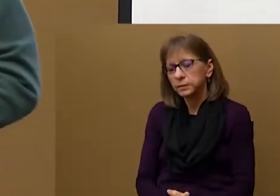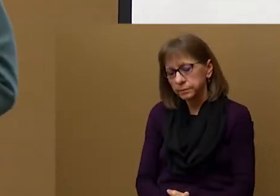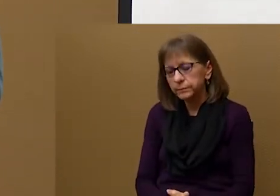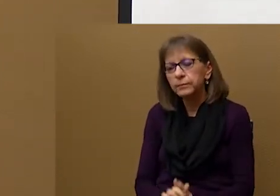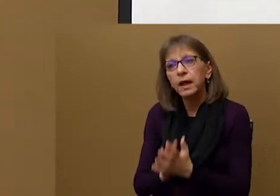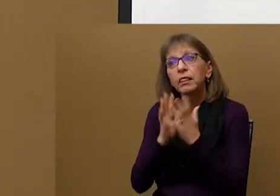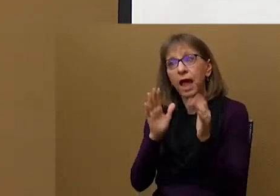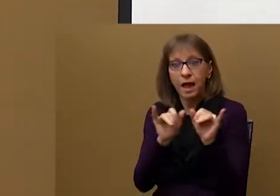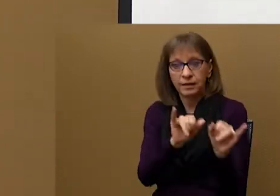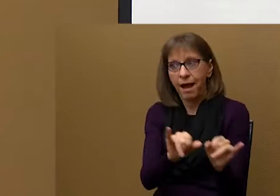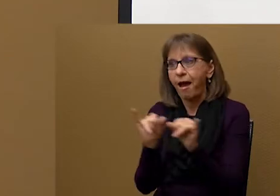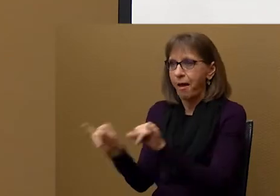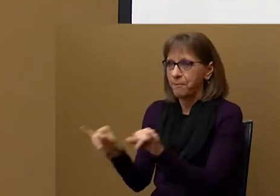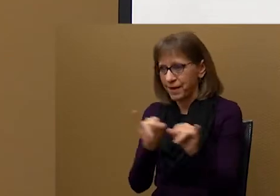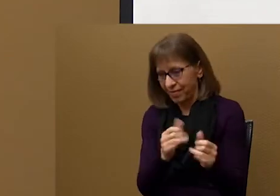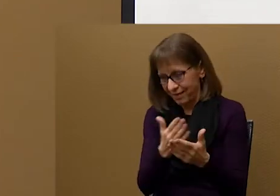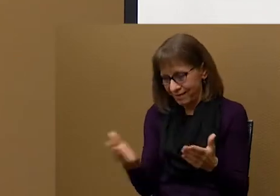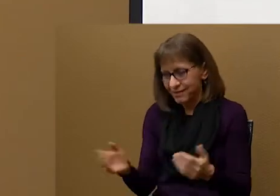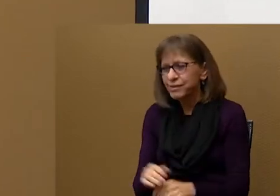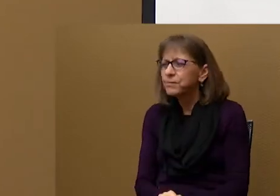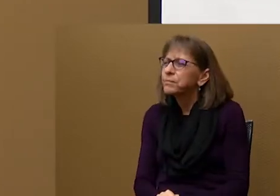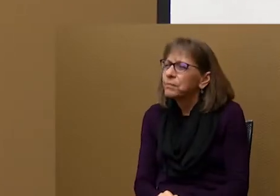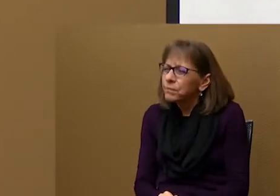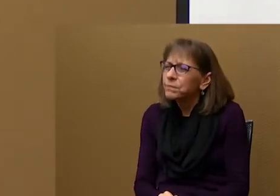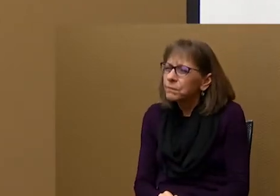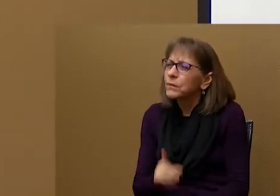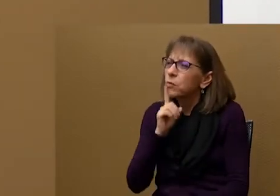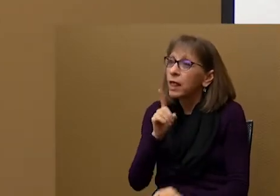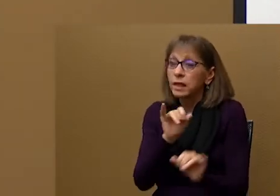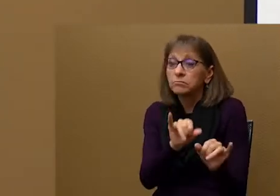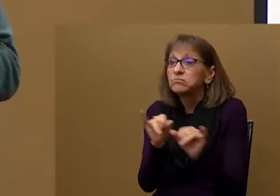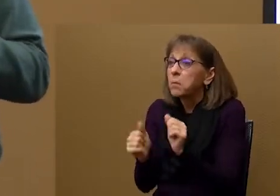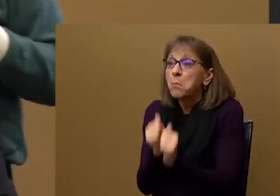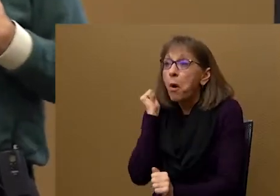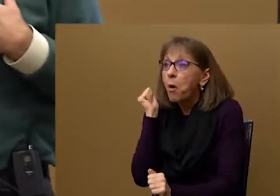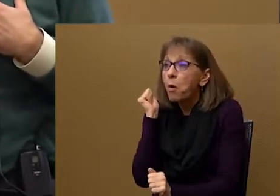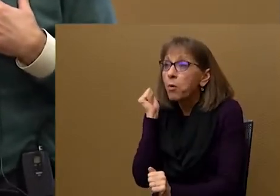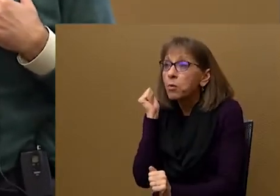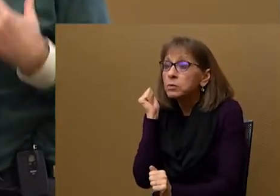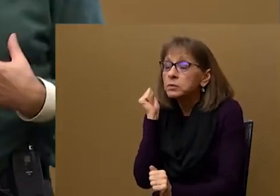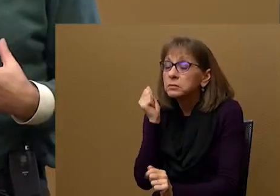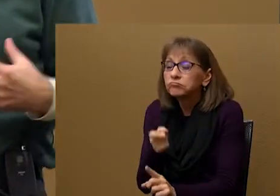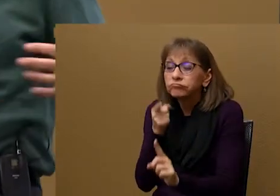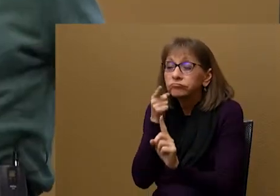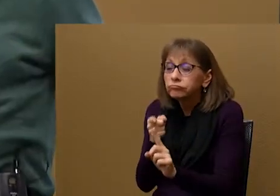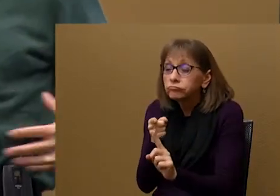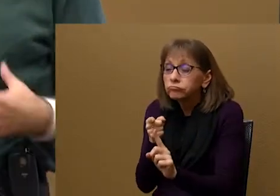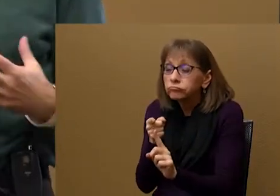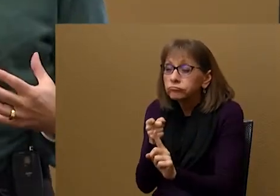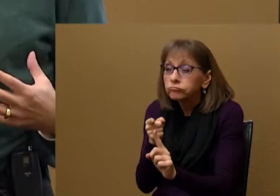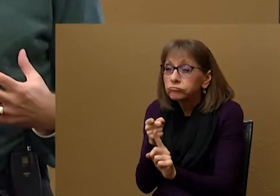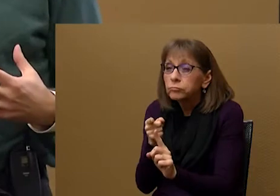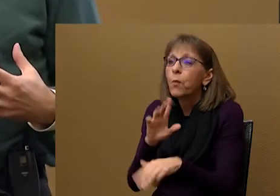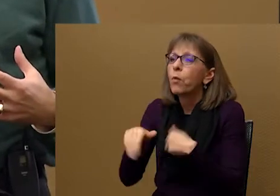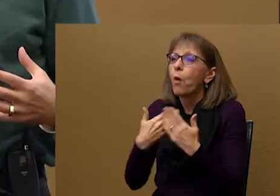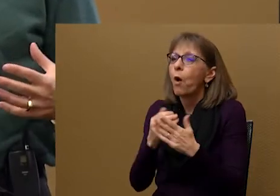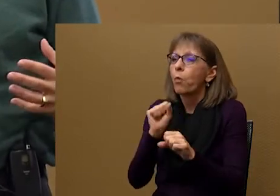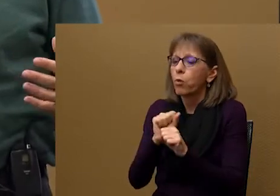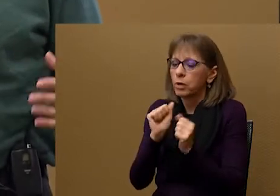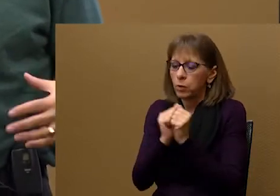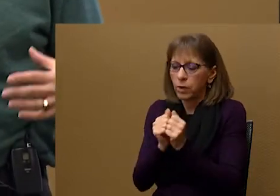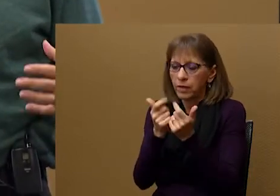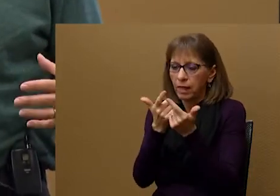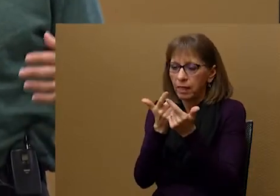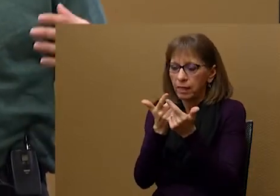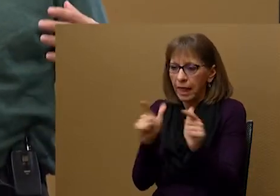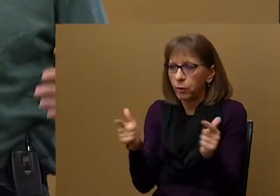deaf students. There's a lot in common. And really what we have in common most, to sum it all up, is